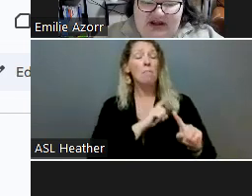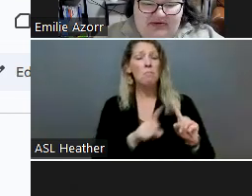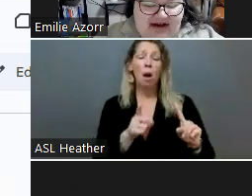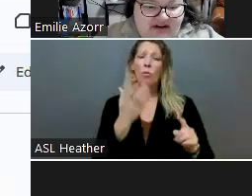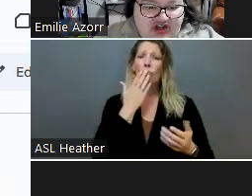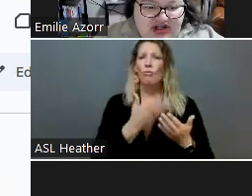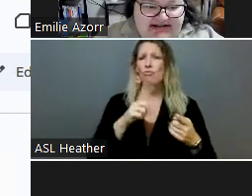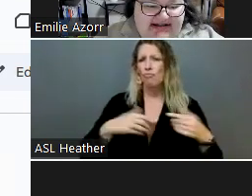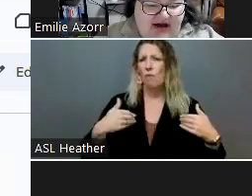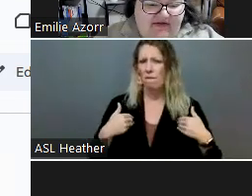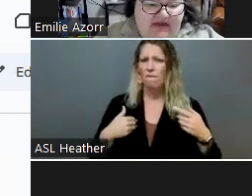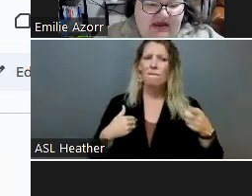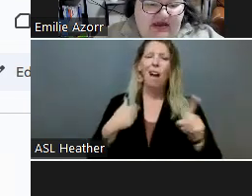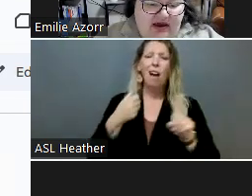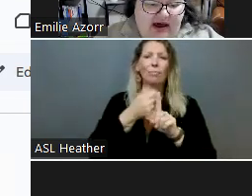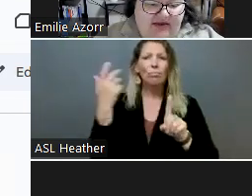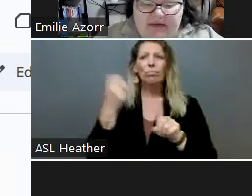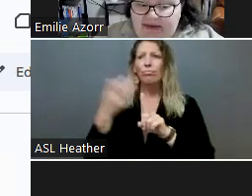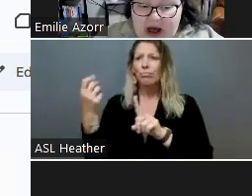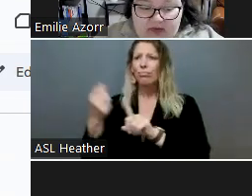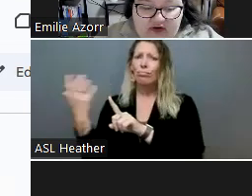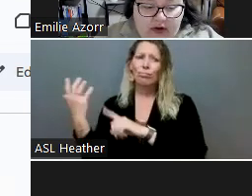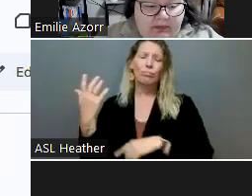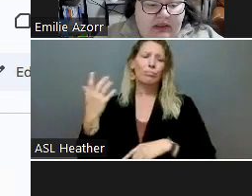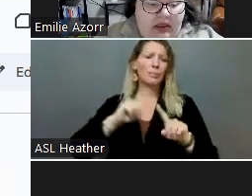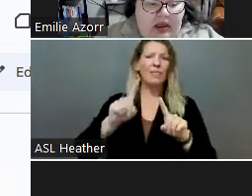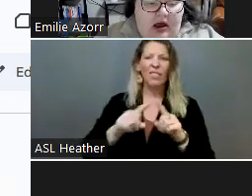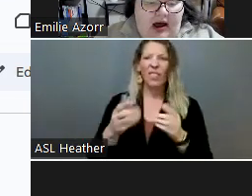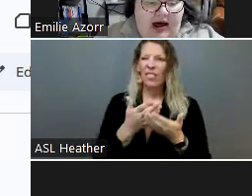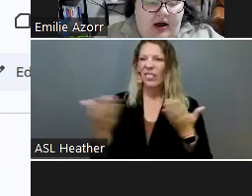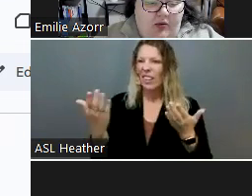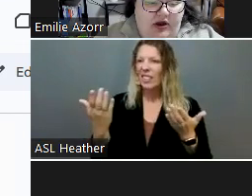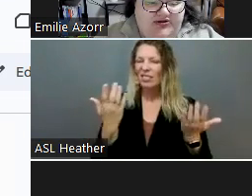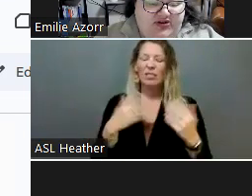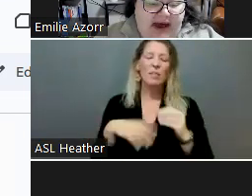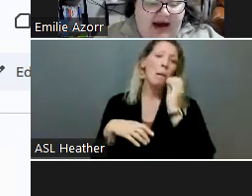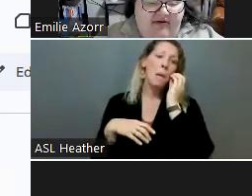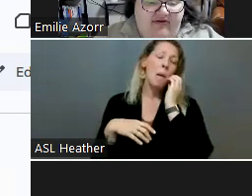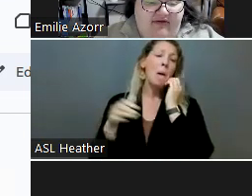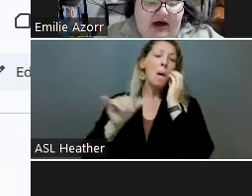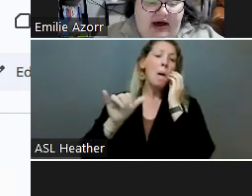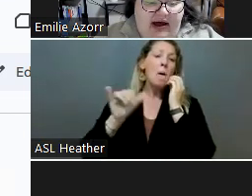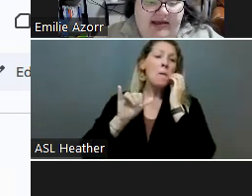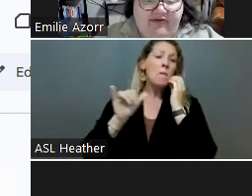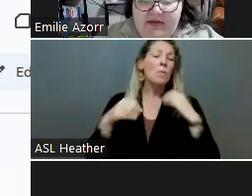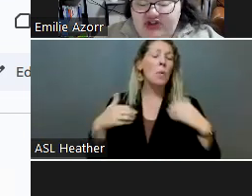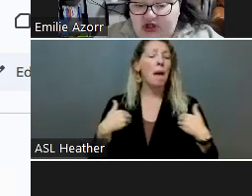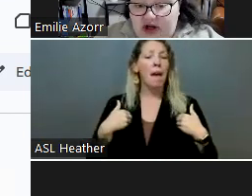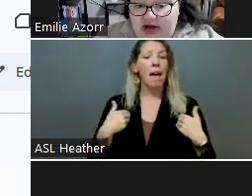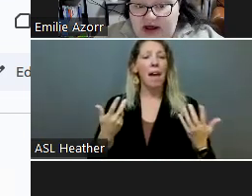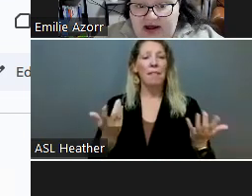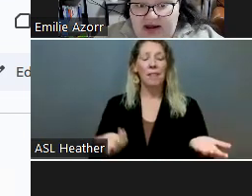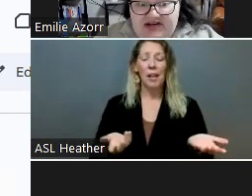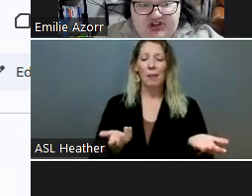have some, definitions of the that may be helpful. We also have